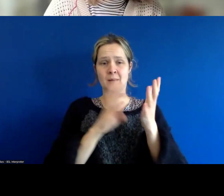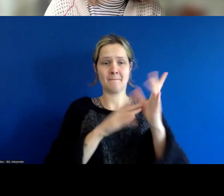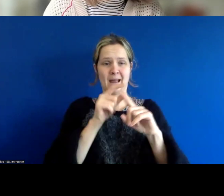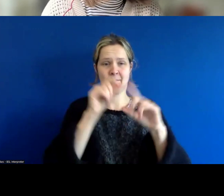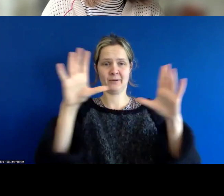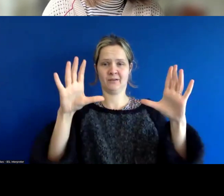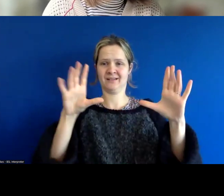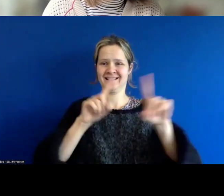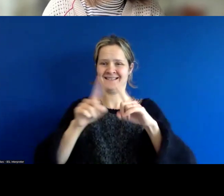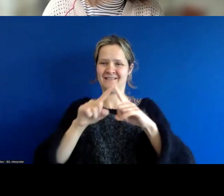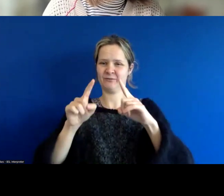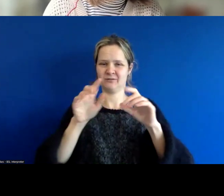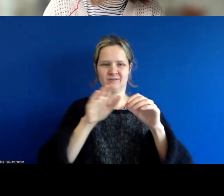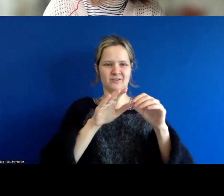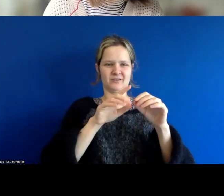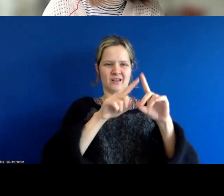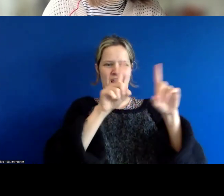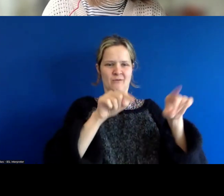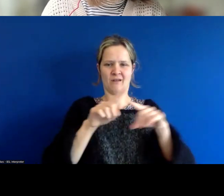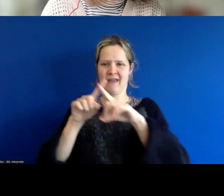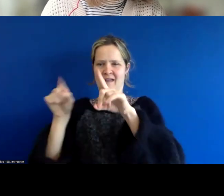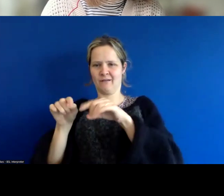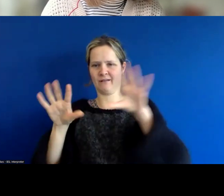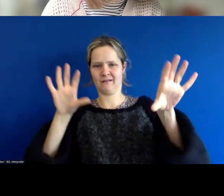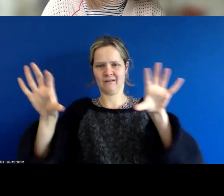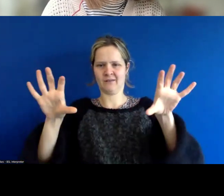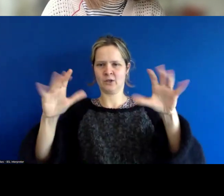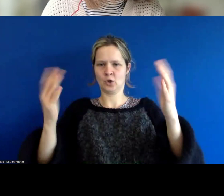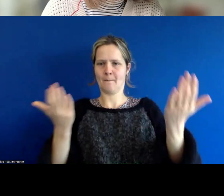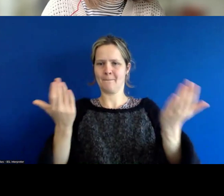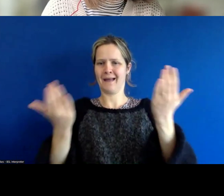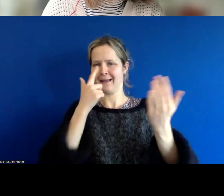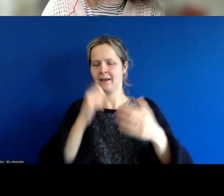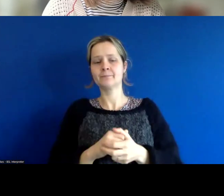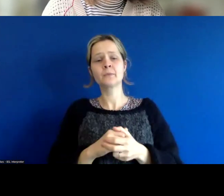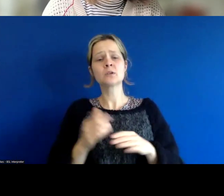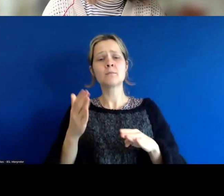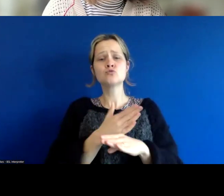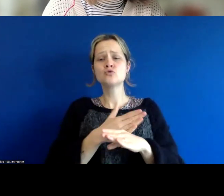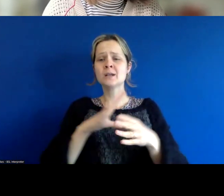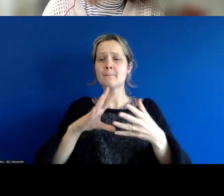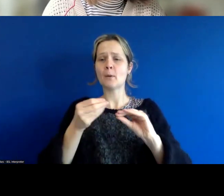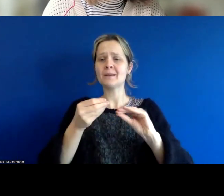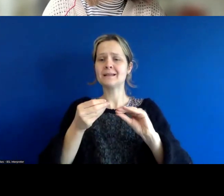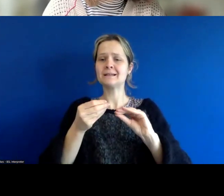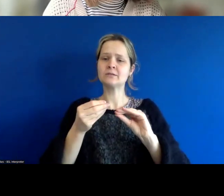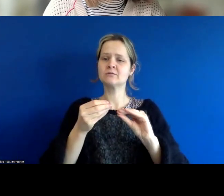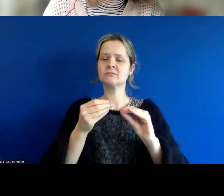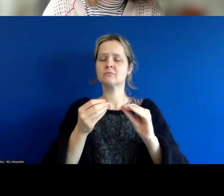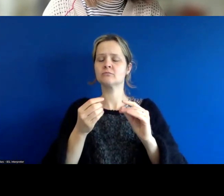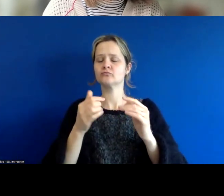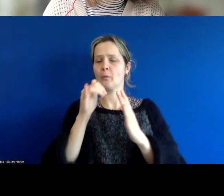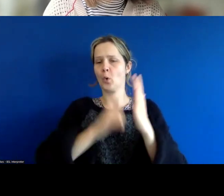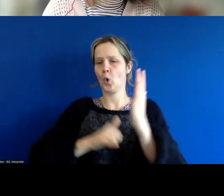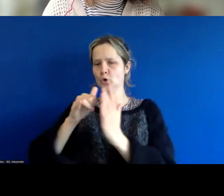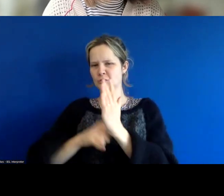to hover over to see the differences. We have some pre-populated reports. So reports are a